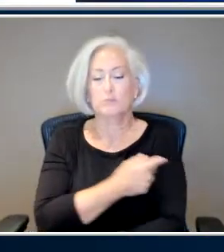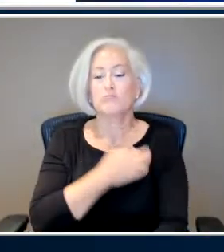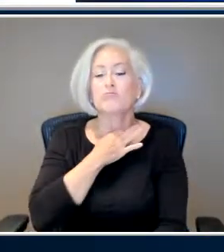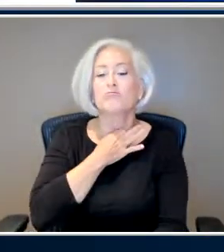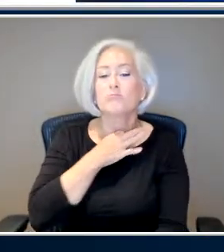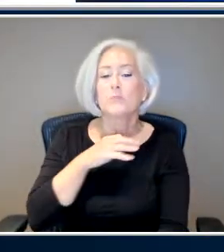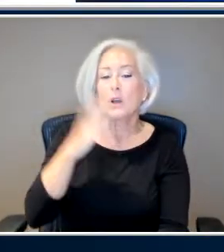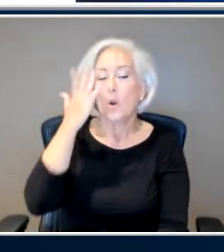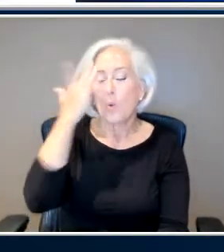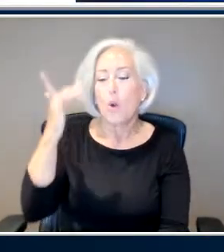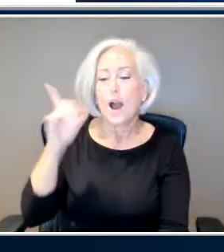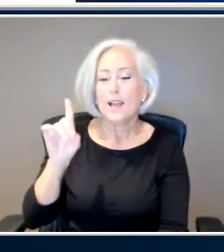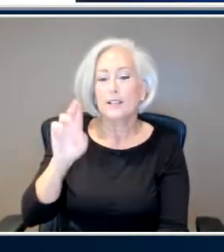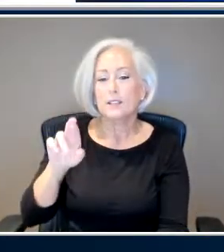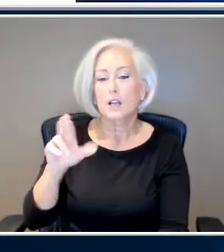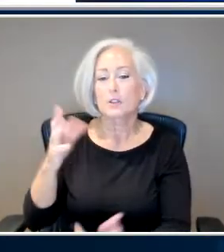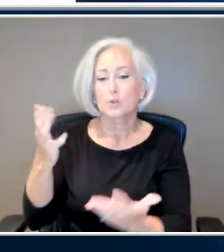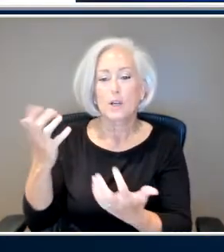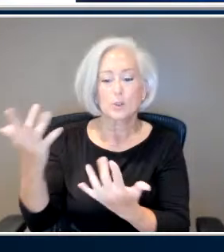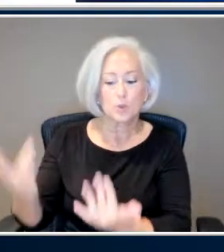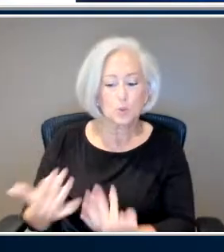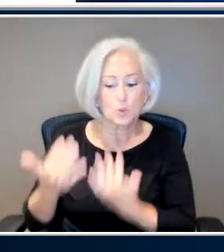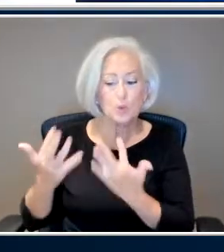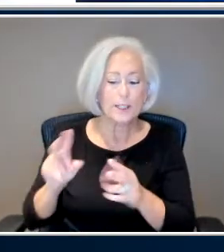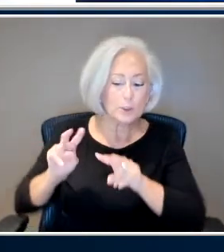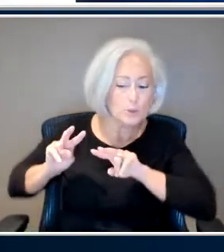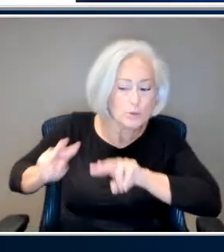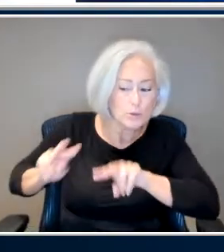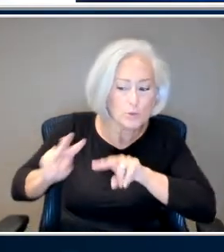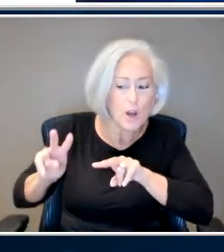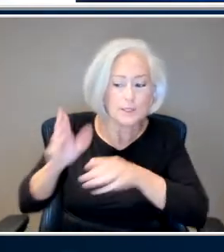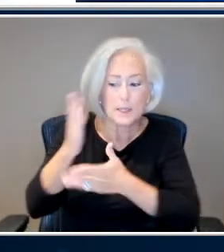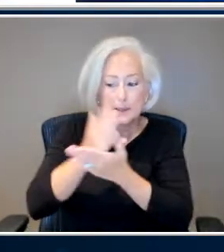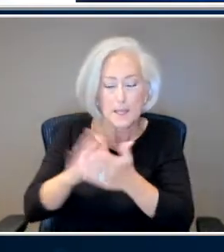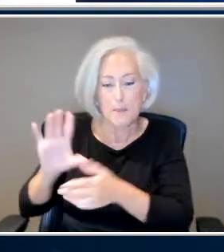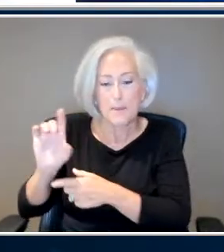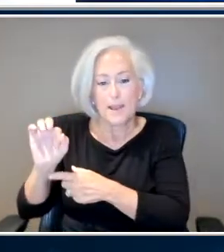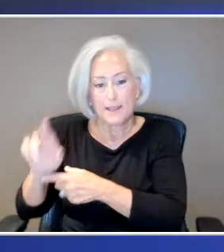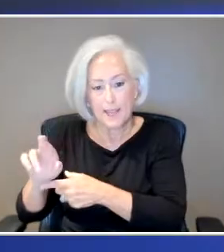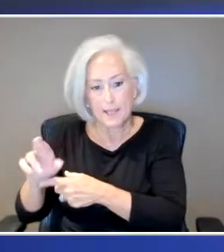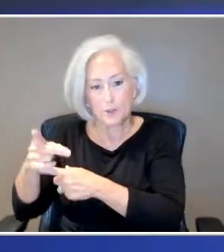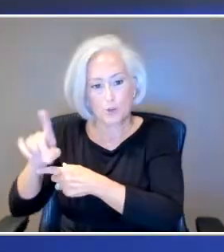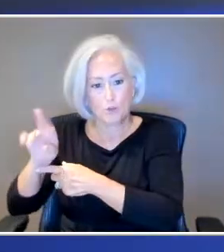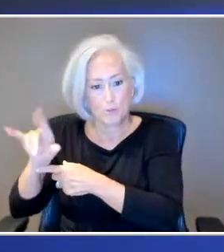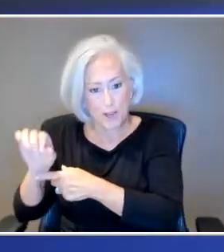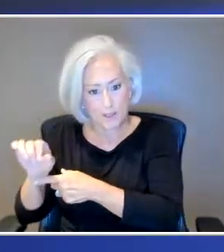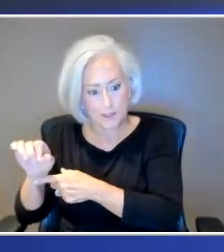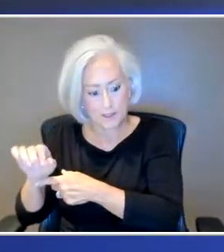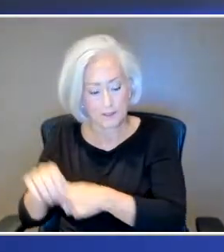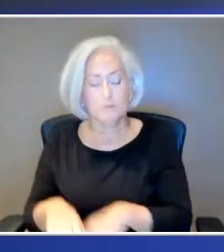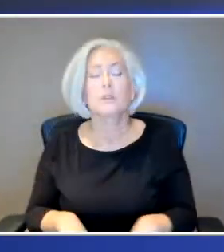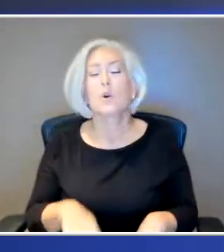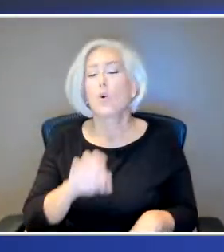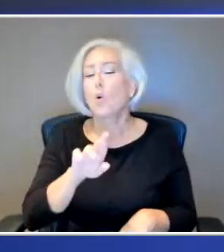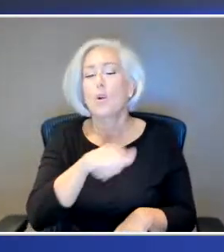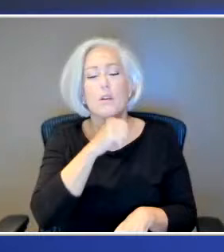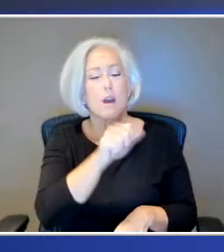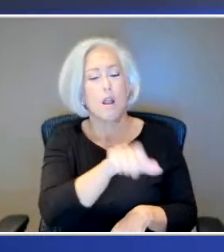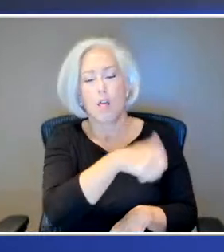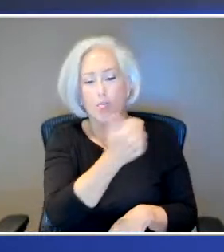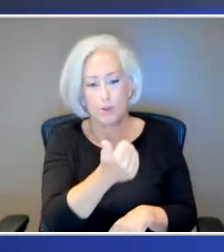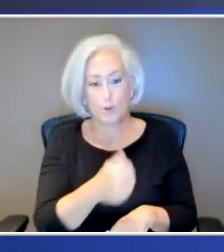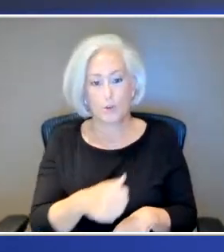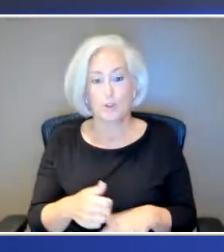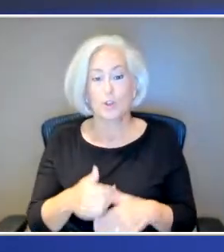to wait and watch some prostate cancers and not others? So the lowest grade prostate cancer we can find, grade 1, there's